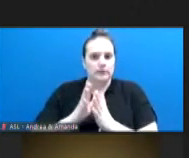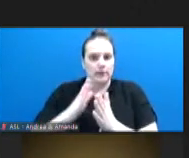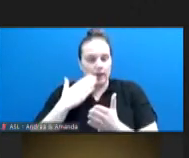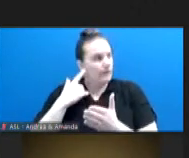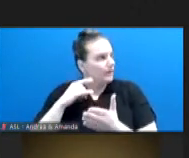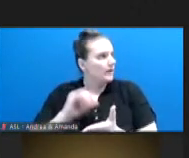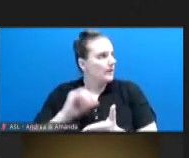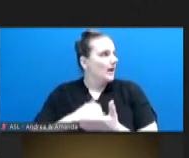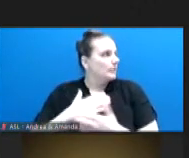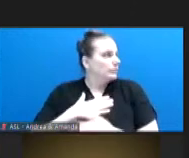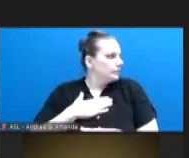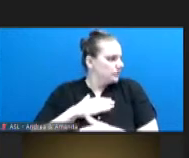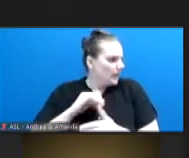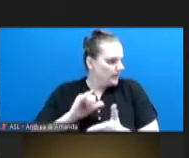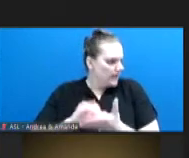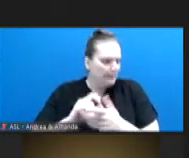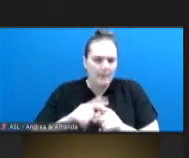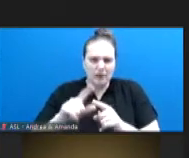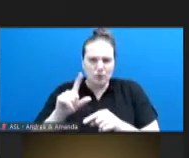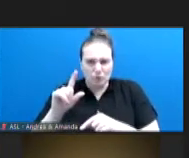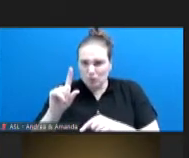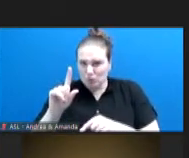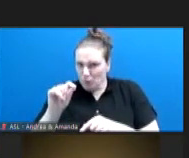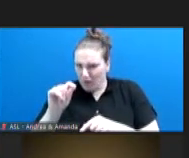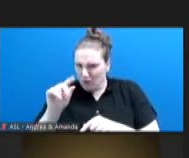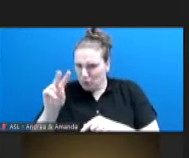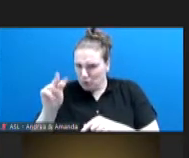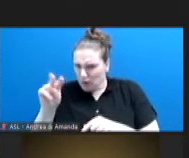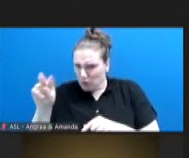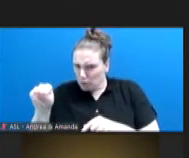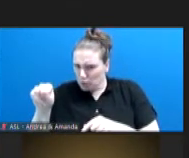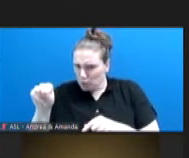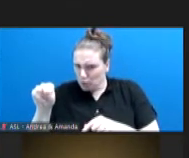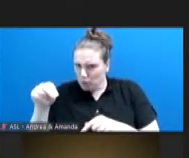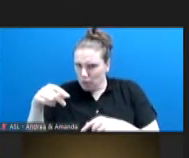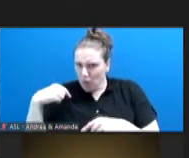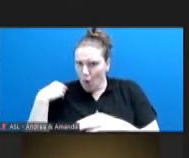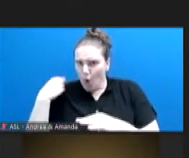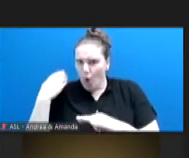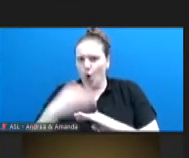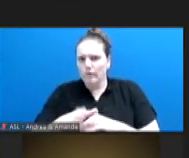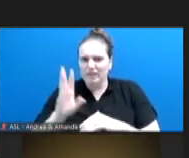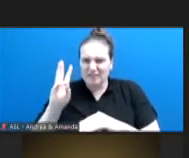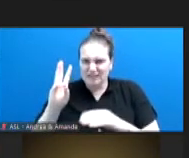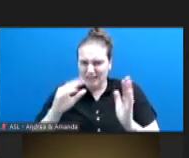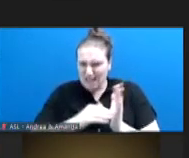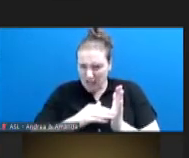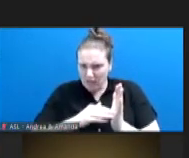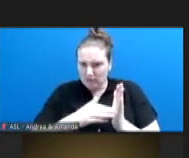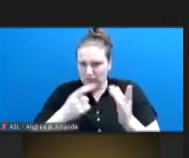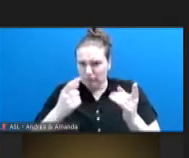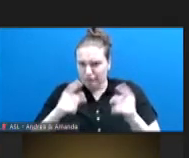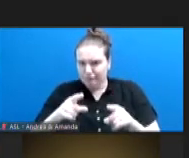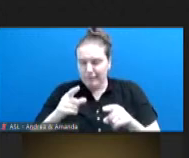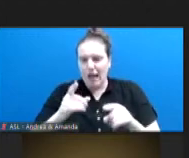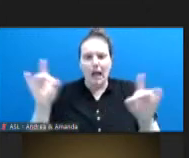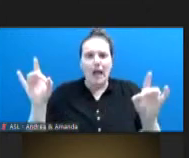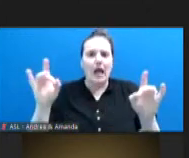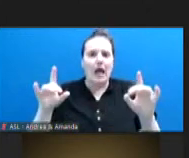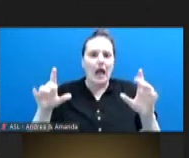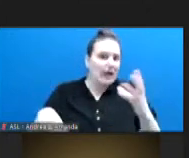and I appreciate that, but it is 2022, over 6,000 incidents of excessive use of